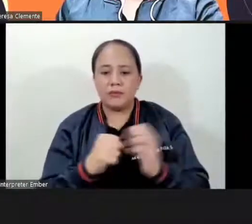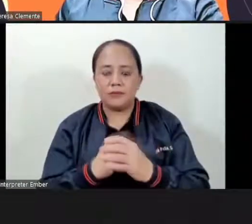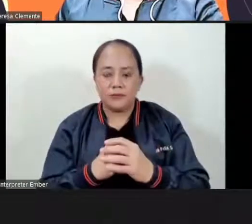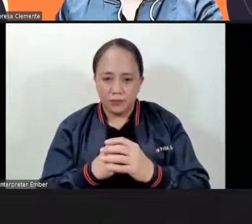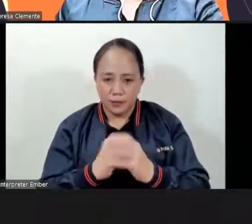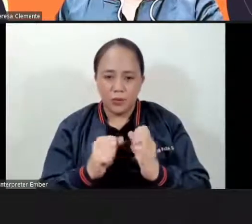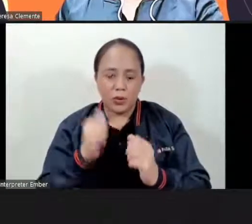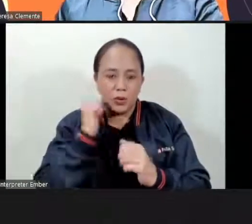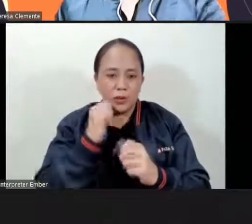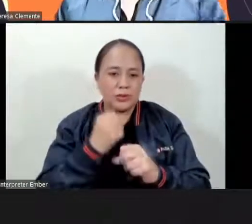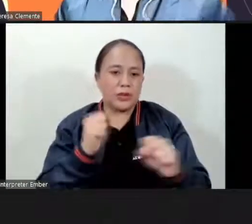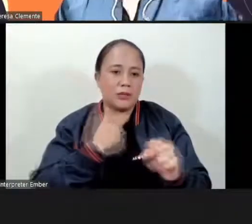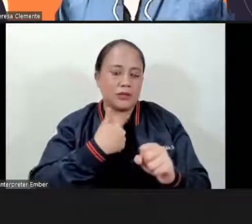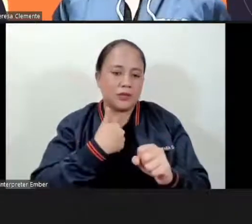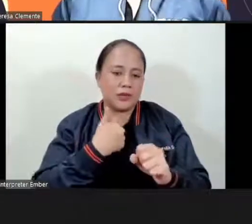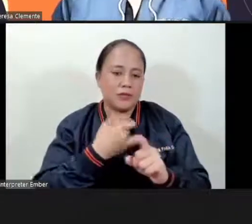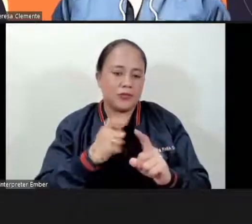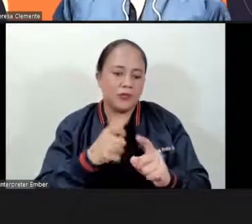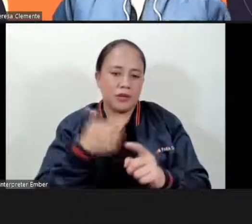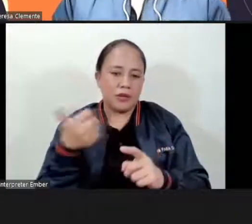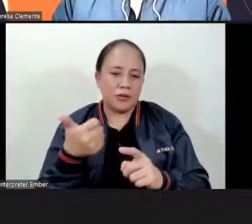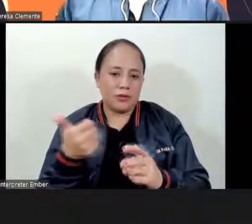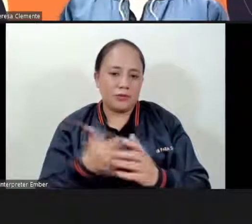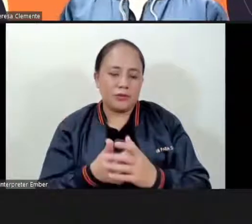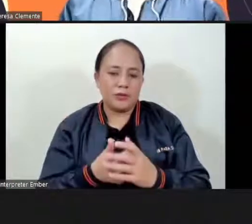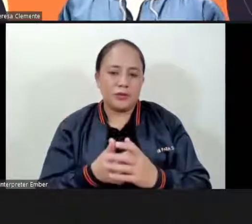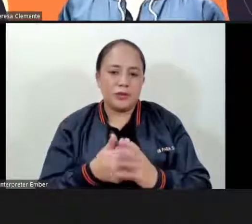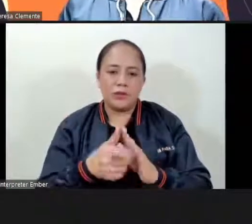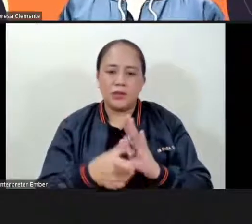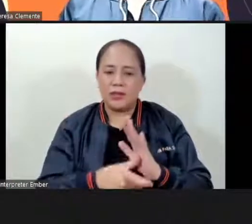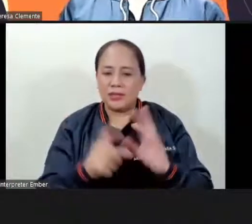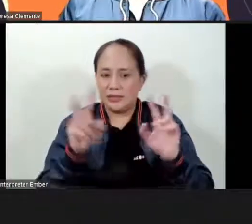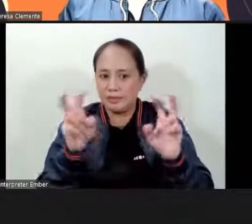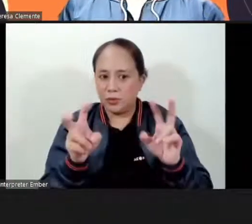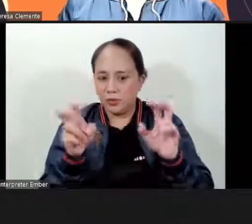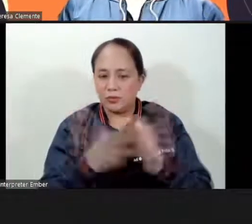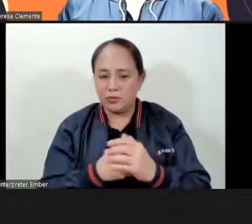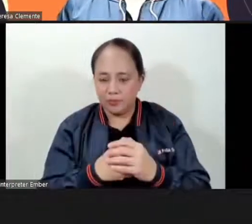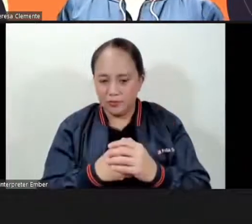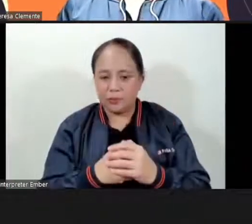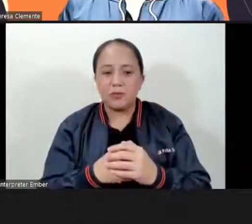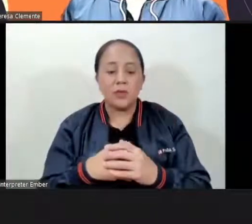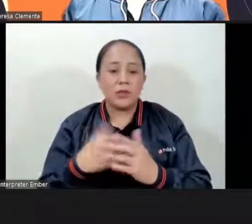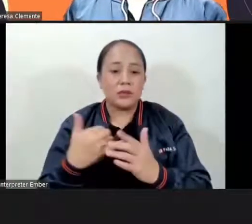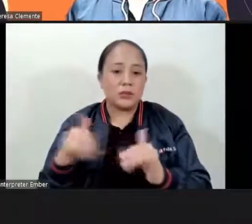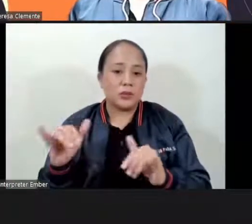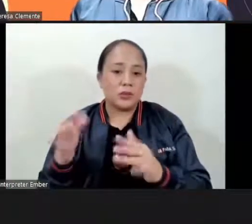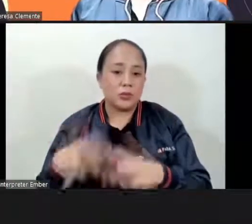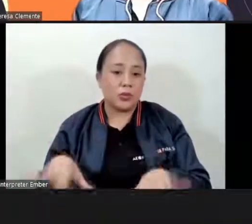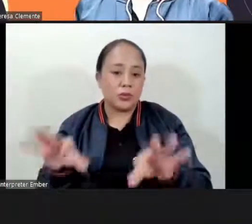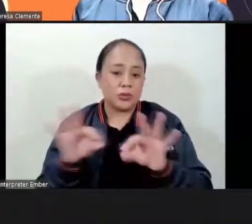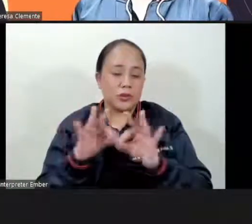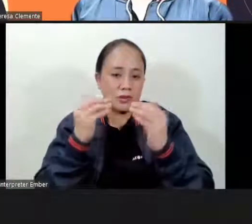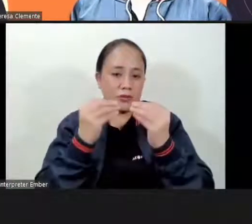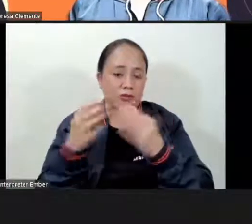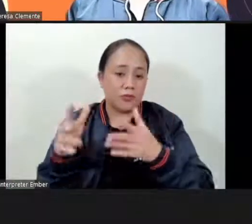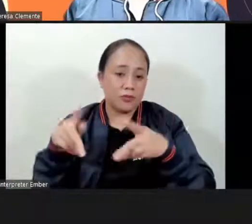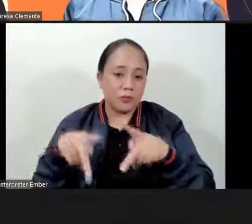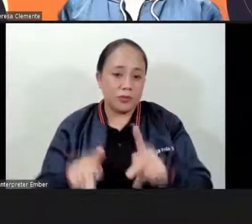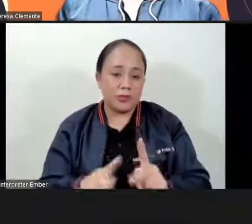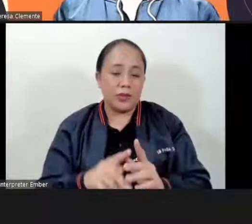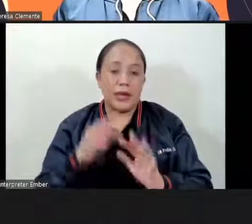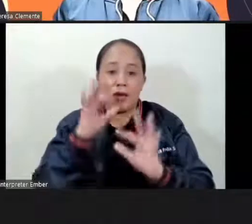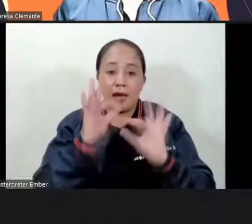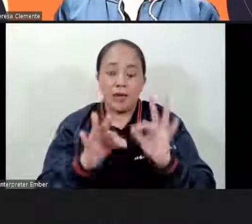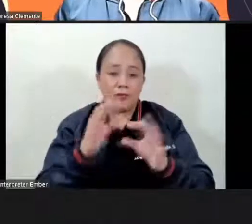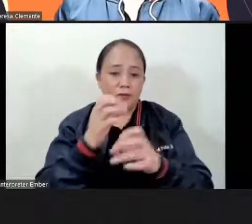always save ourselves po from other legal issues. At the same time, very important po informed consent. So every time you